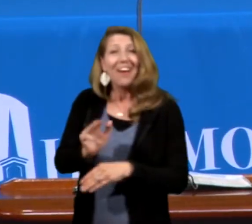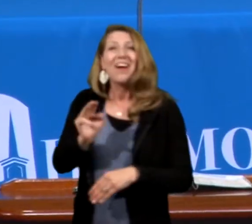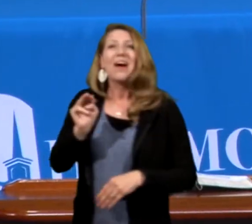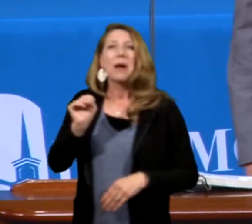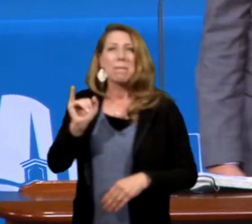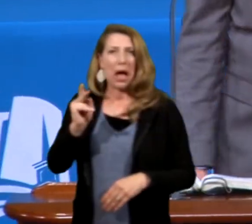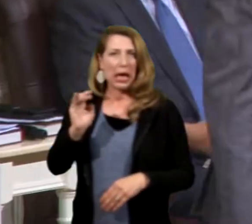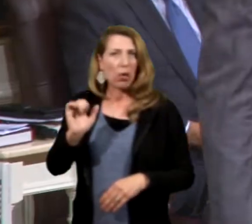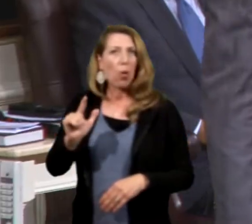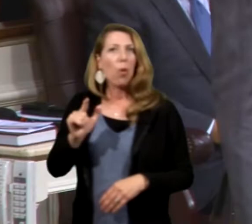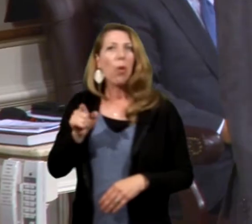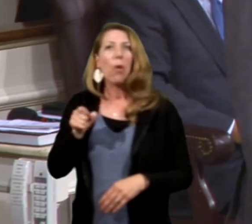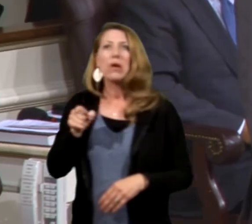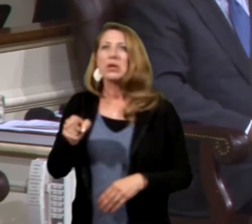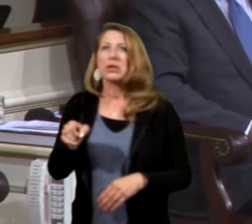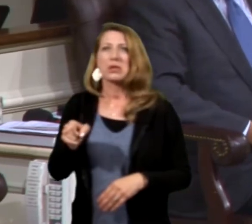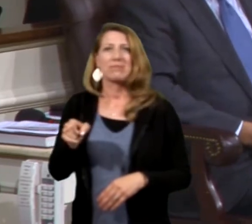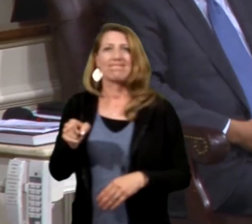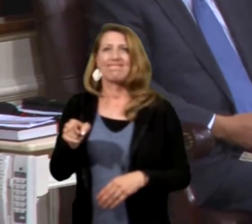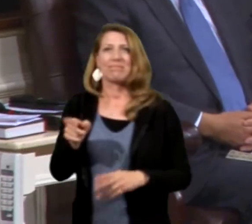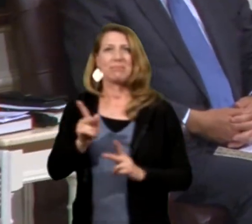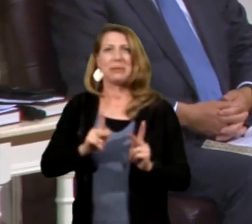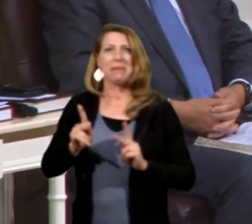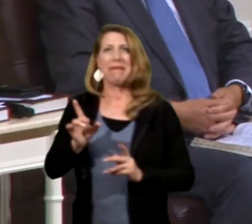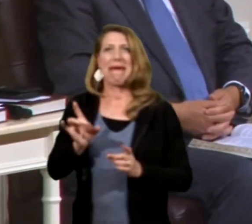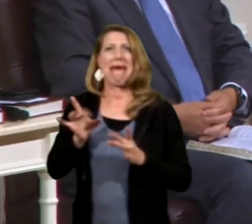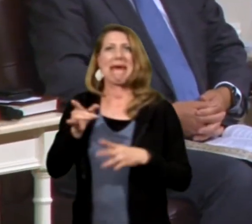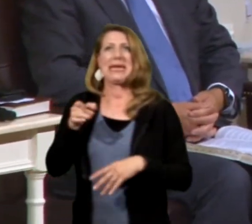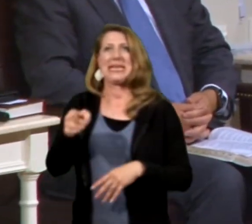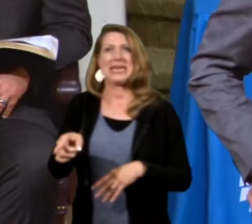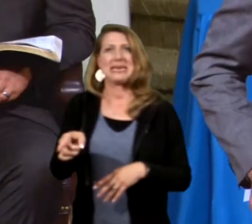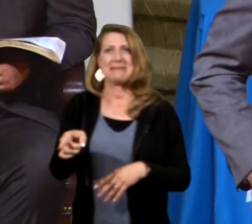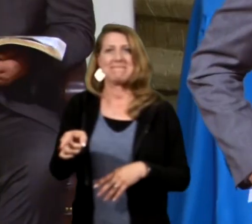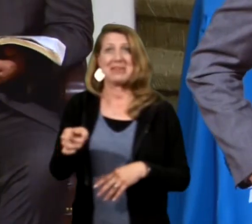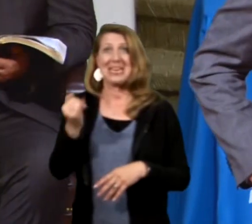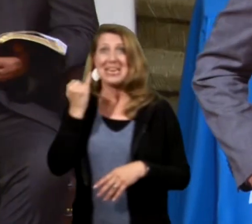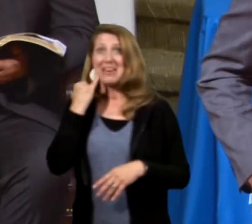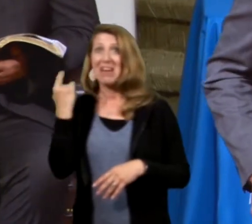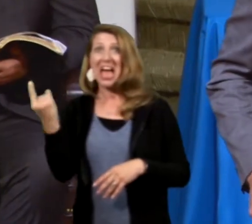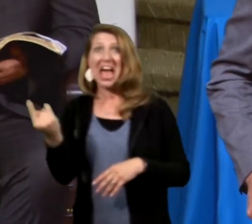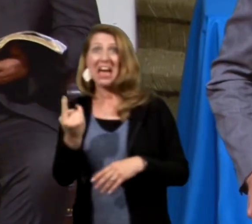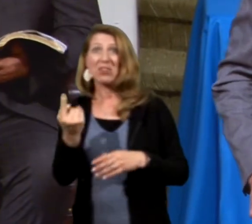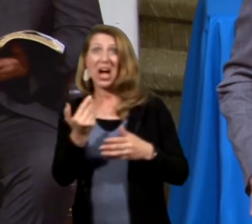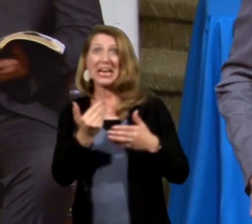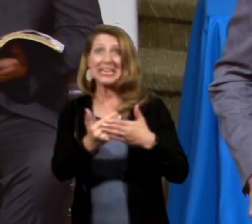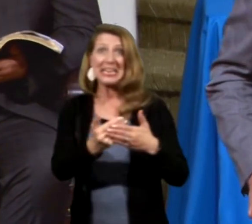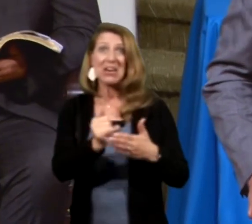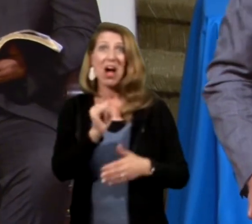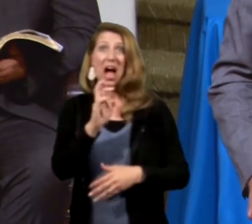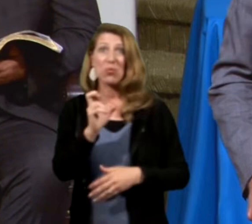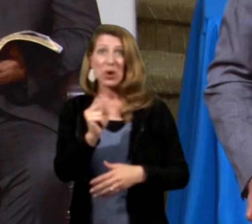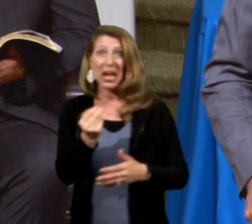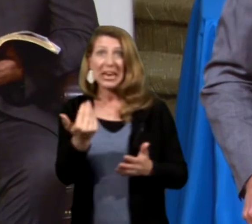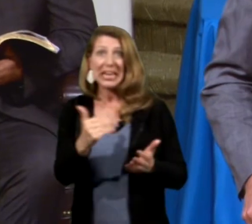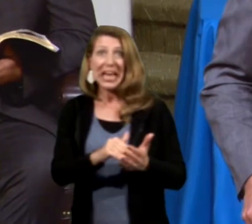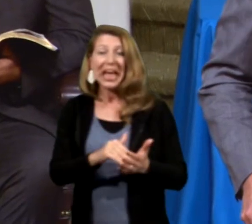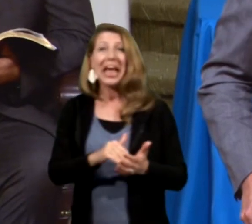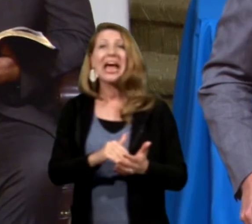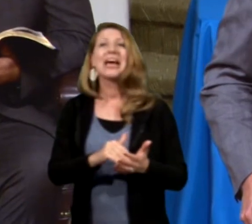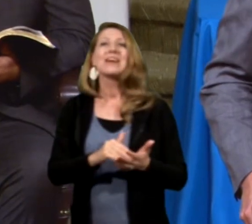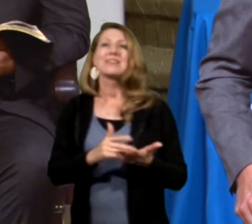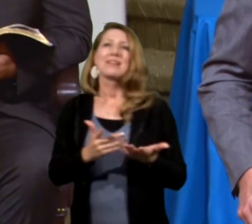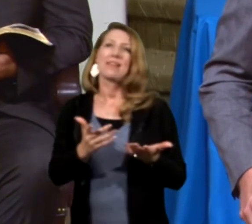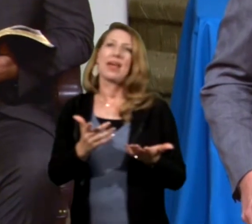Michael, he is hated. He's got a price on his head. If he ever came anywhere near Iran, he would give his life for